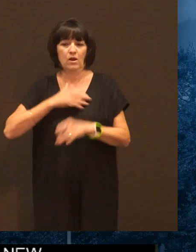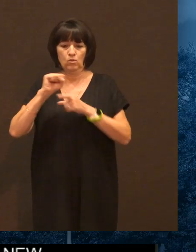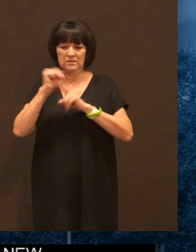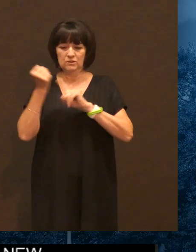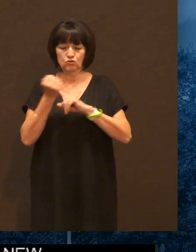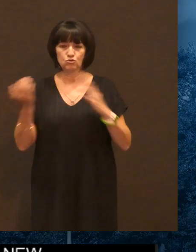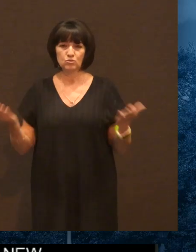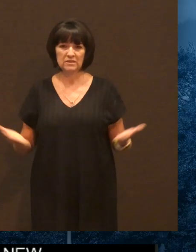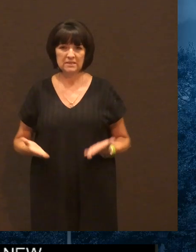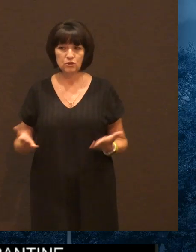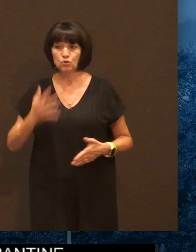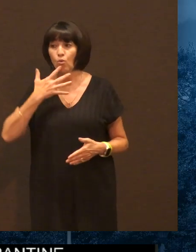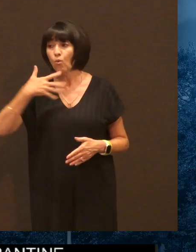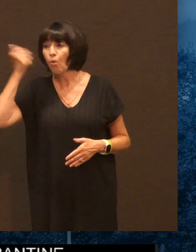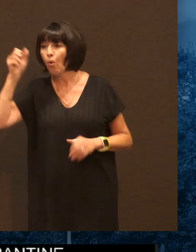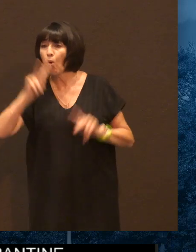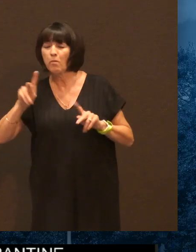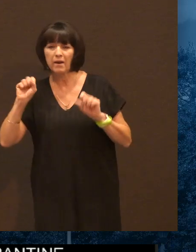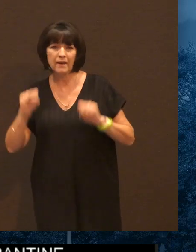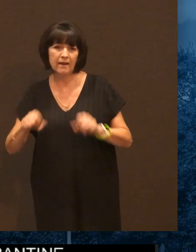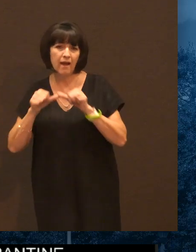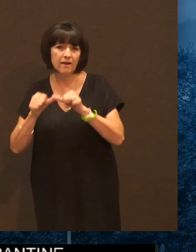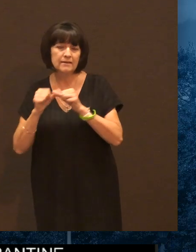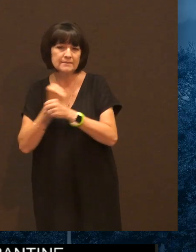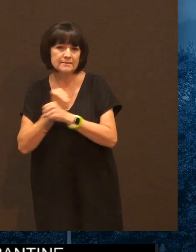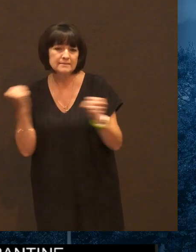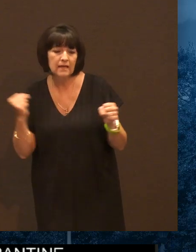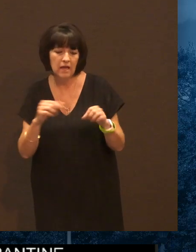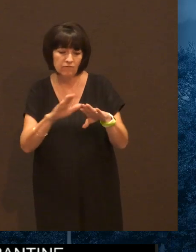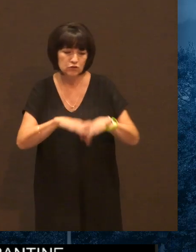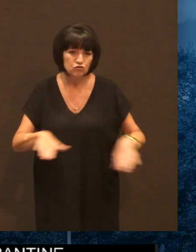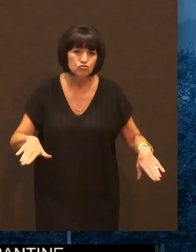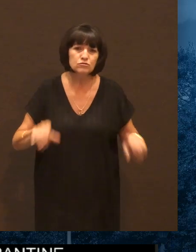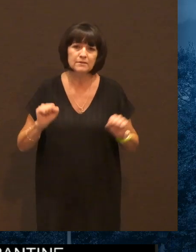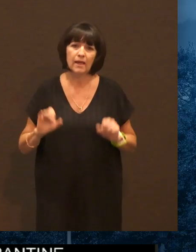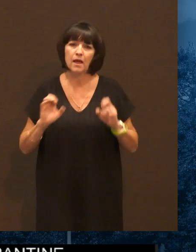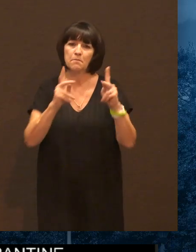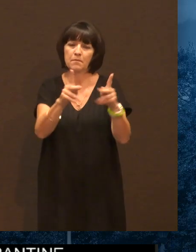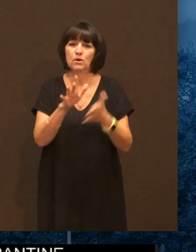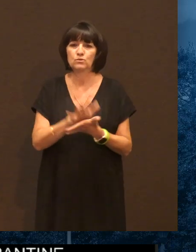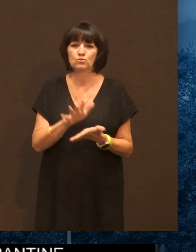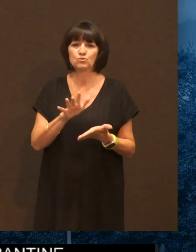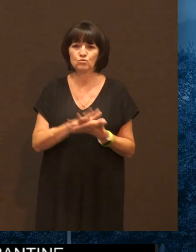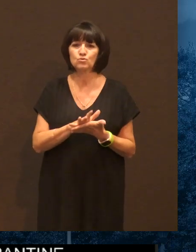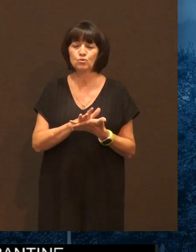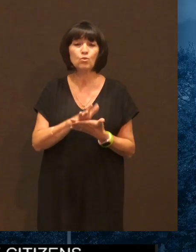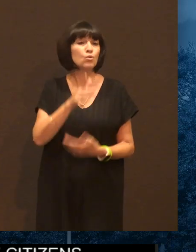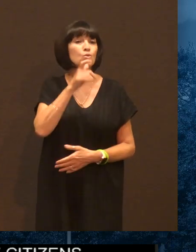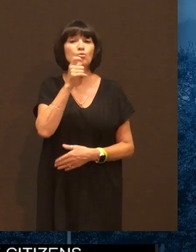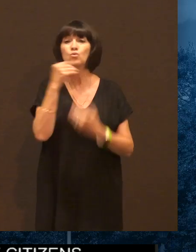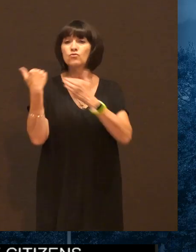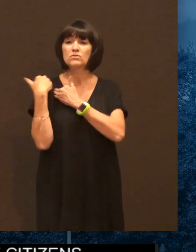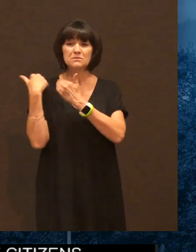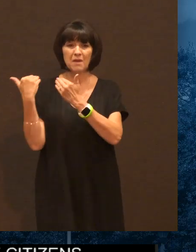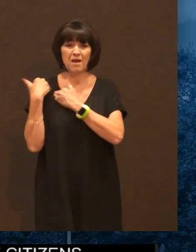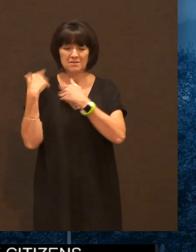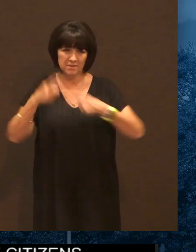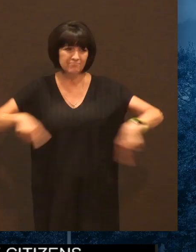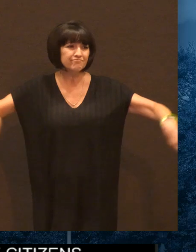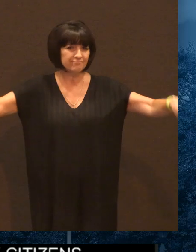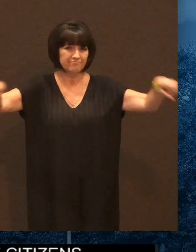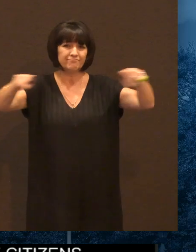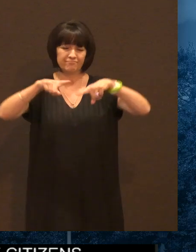vulnerable conditions. But it's up to us. It's up to us to act with a sense of community and to take what are